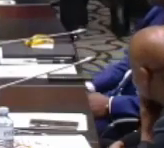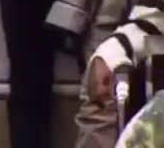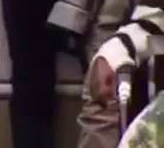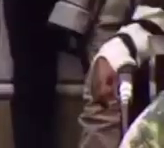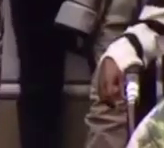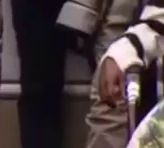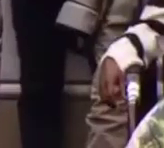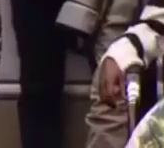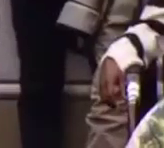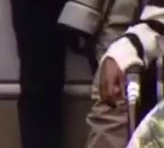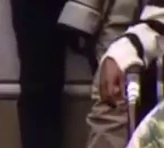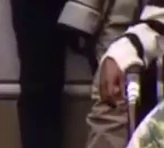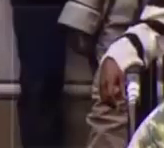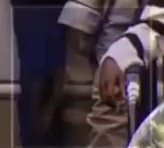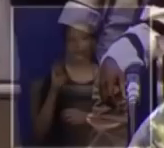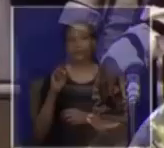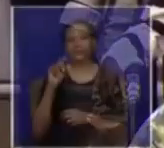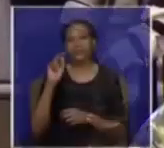Mlitam John Andile,